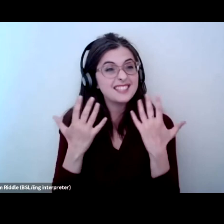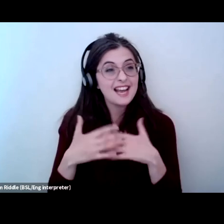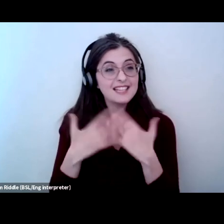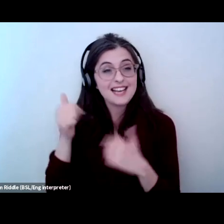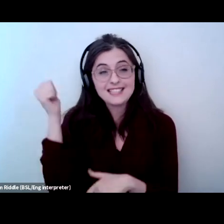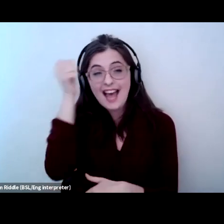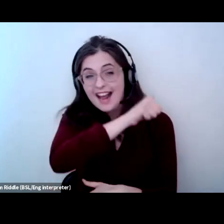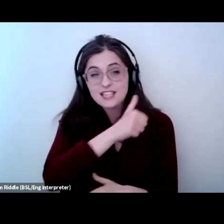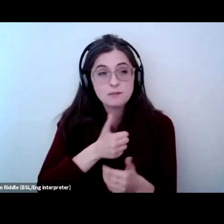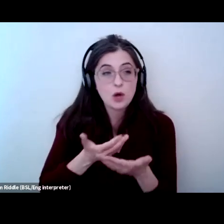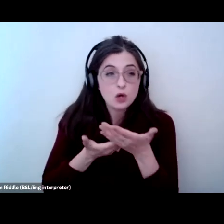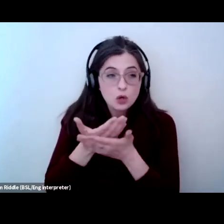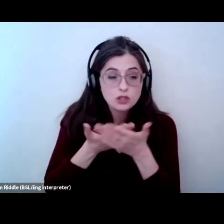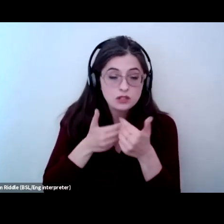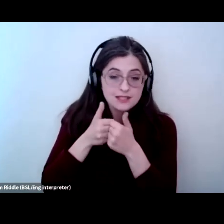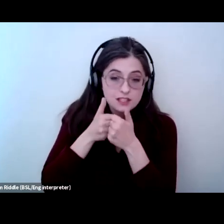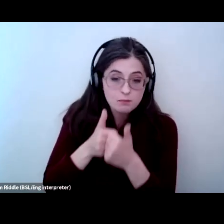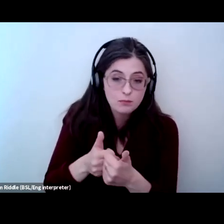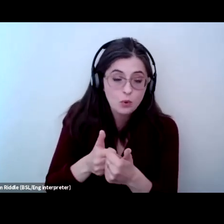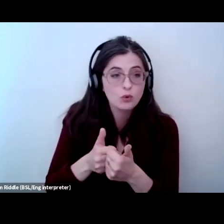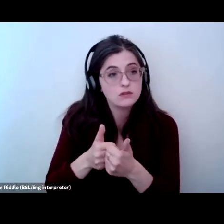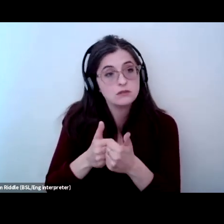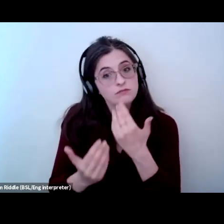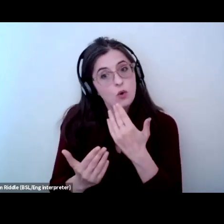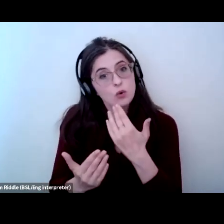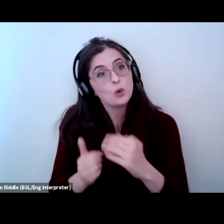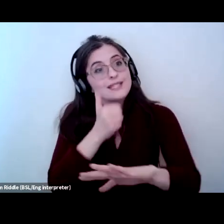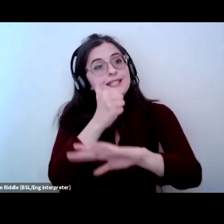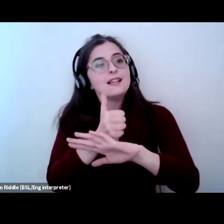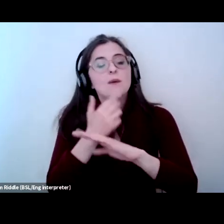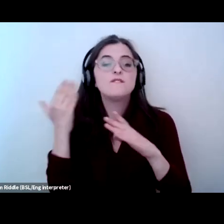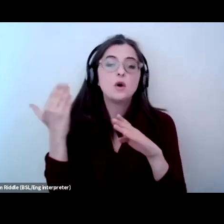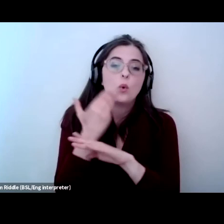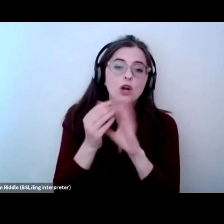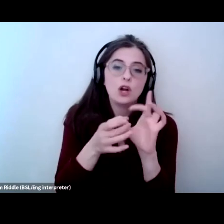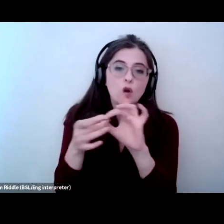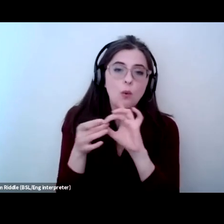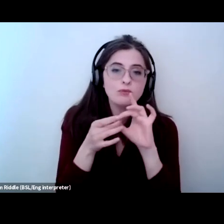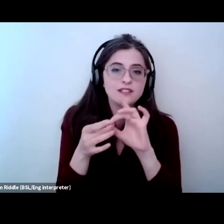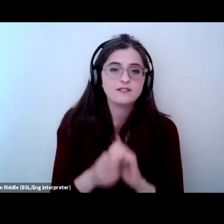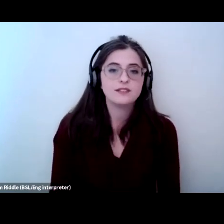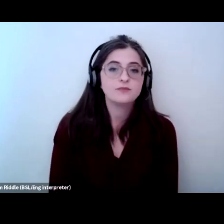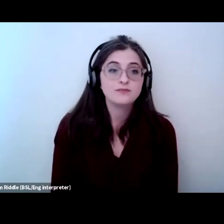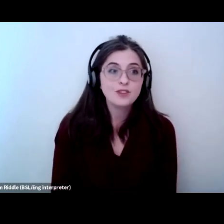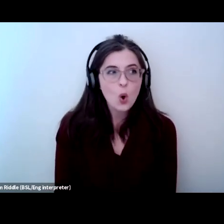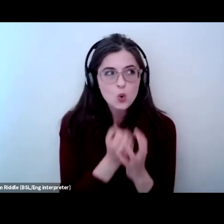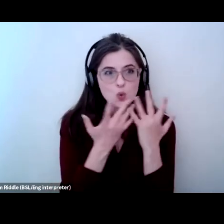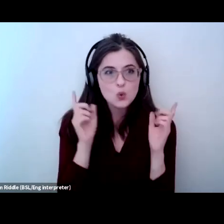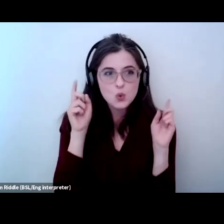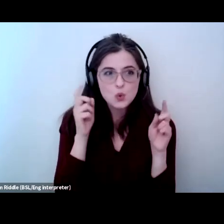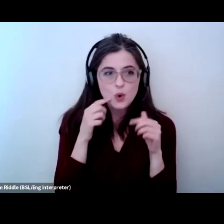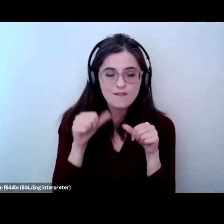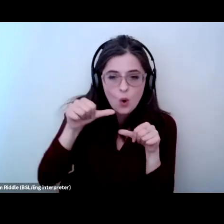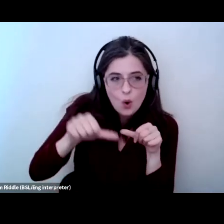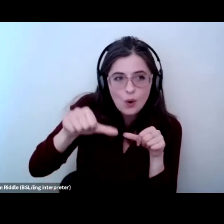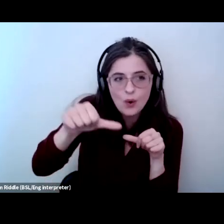expert consultancy support to assist with the setup of a worker cooperative. So lots of ideas there for